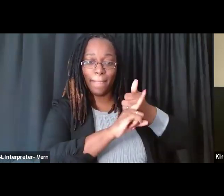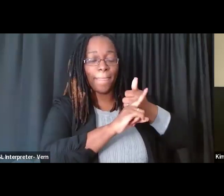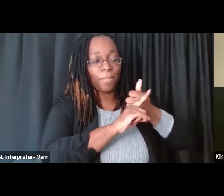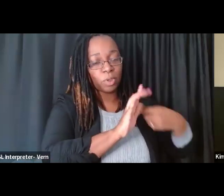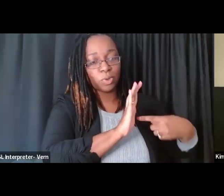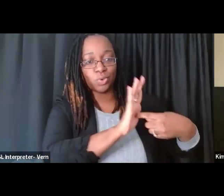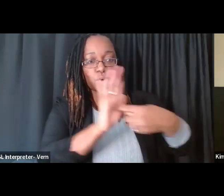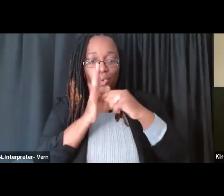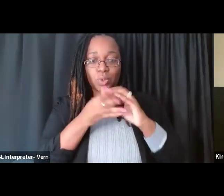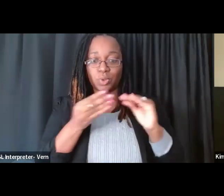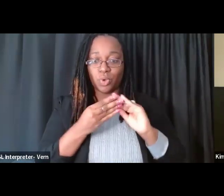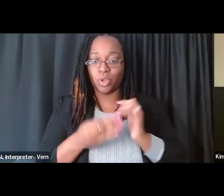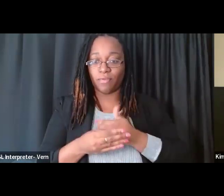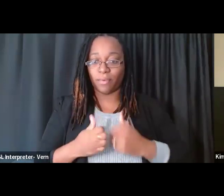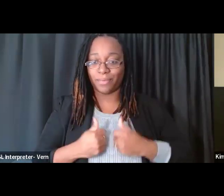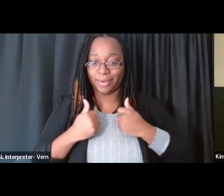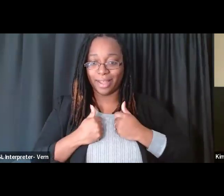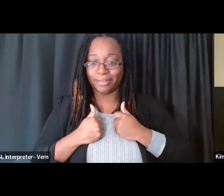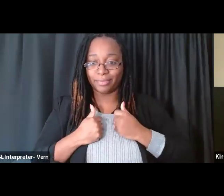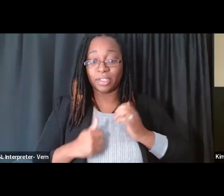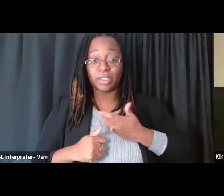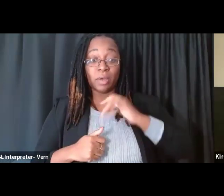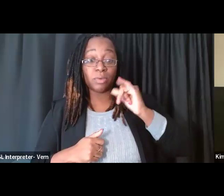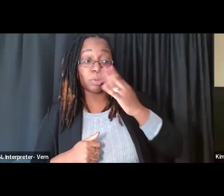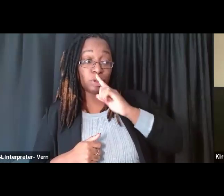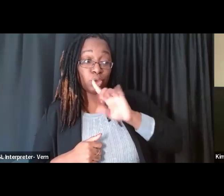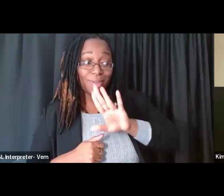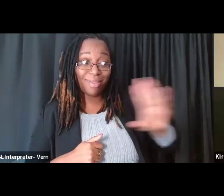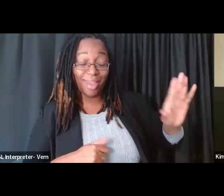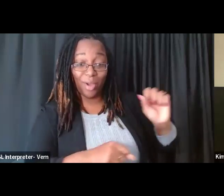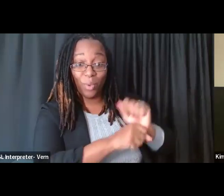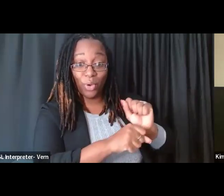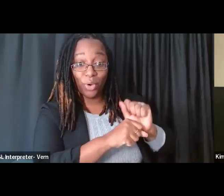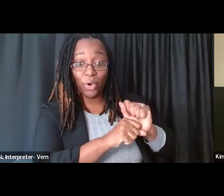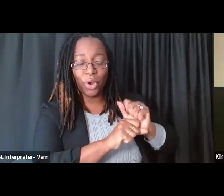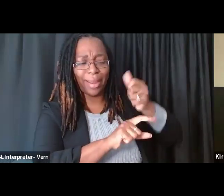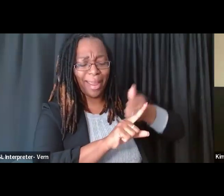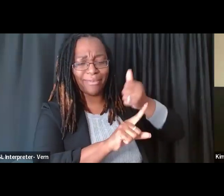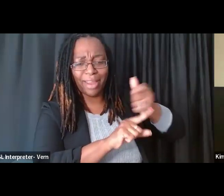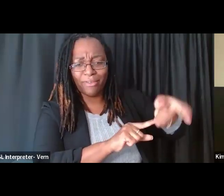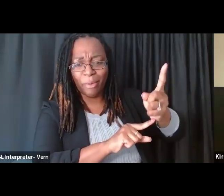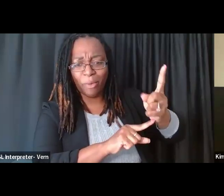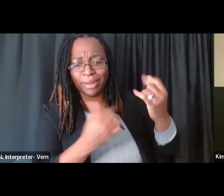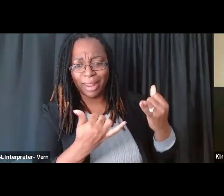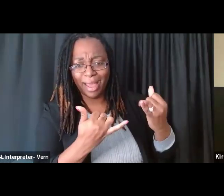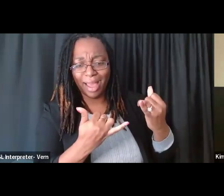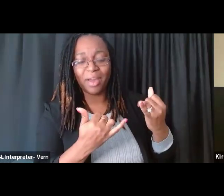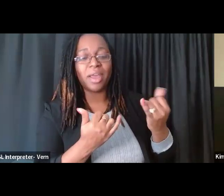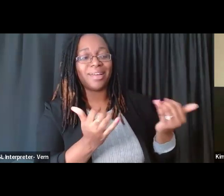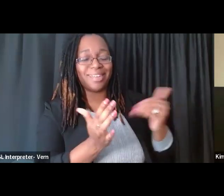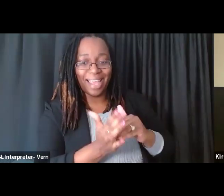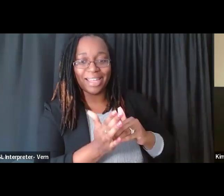lives. It is our job to make sure their work in every stunning moment of the play we are safeguarding is a